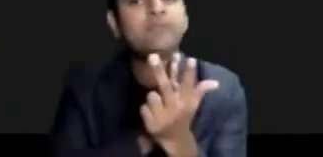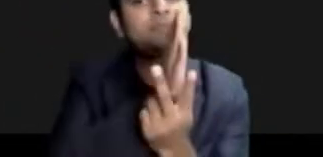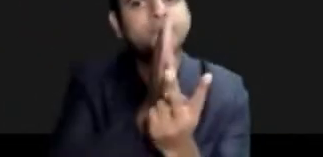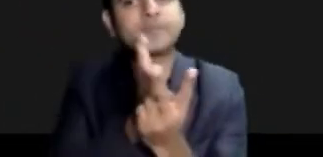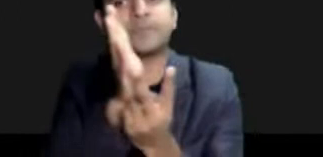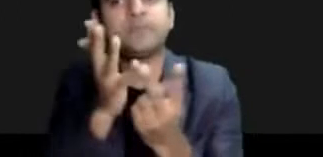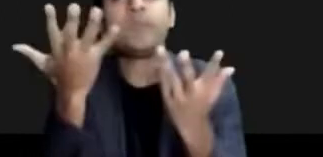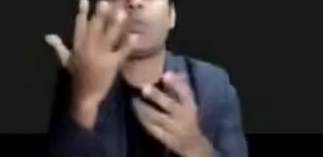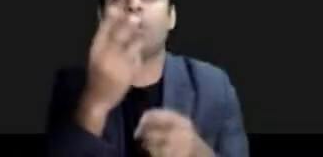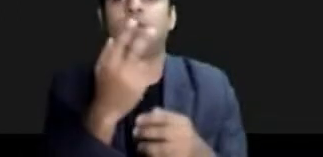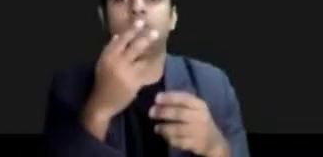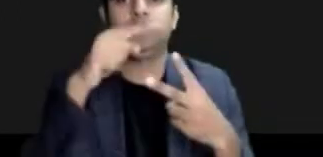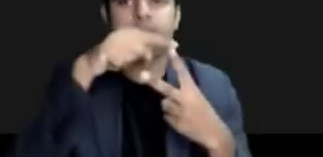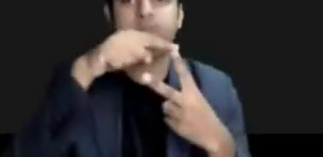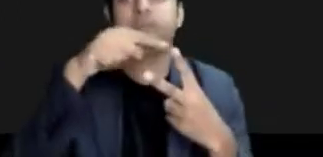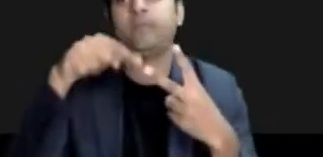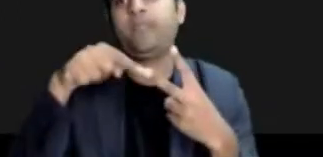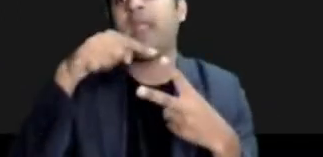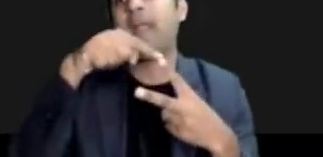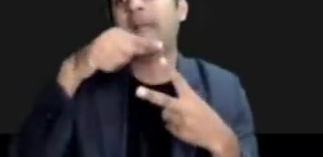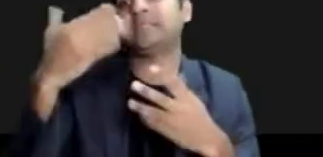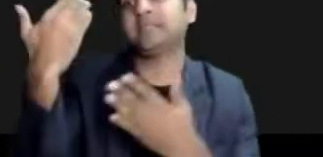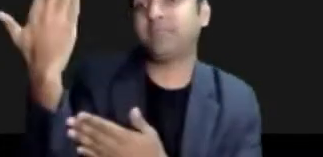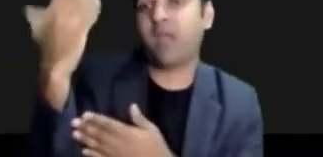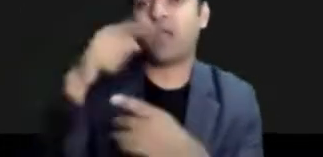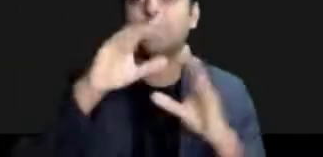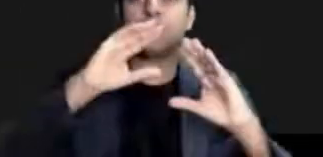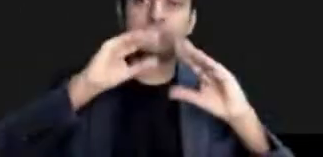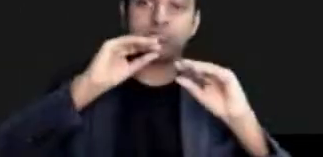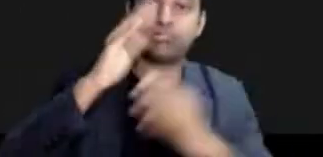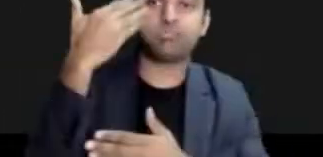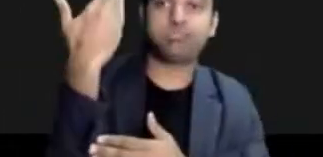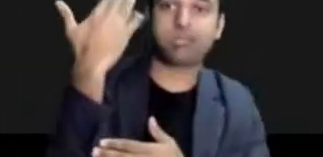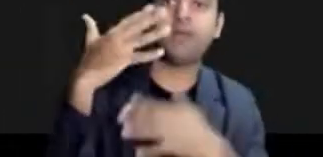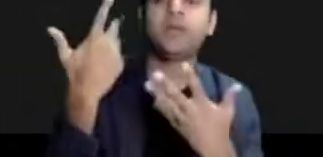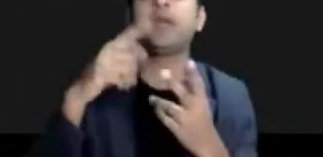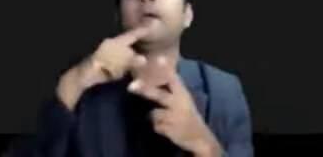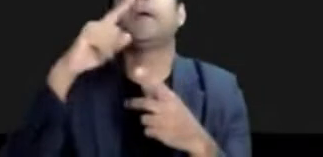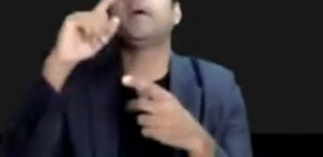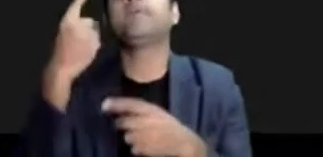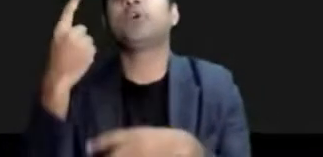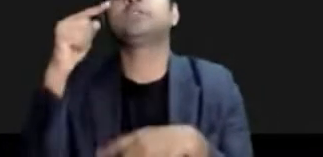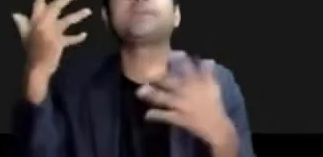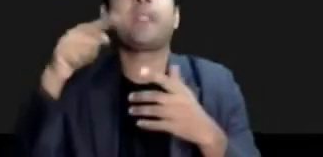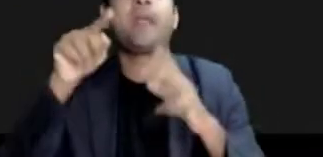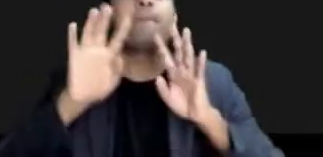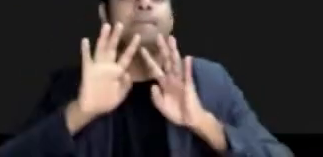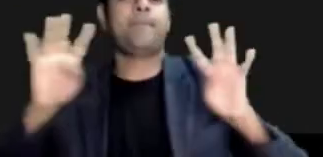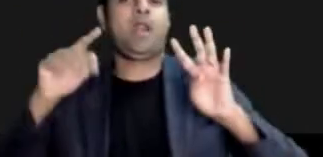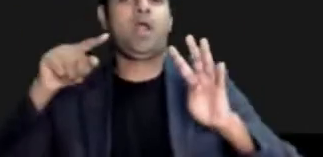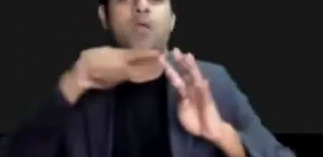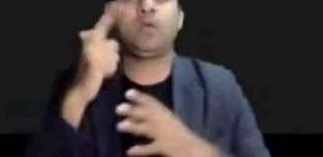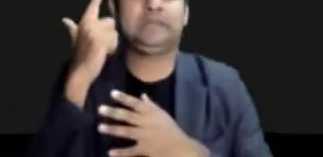Ilham Yousefian. Ms. Ilham Yousefian is Inclusive Humanitarian Action and Disaster Risk Reduction Advisor in the